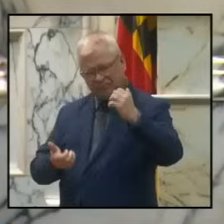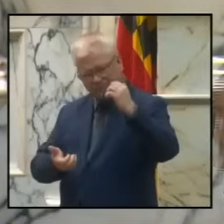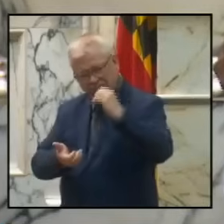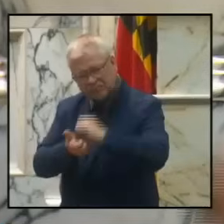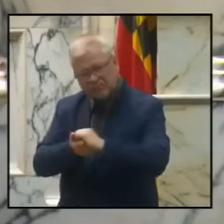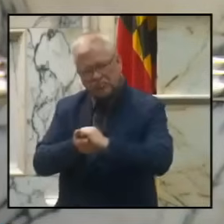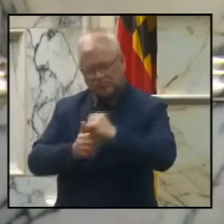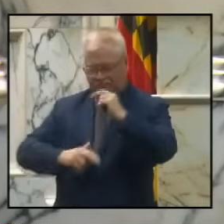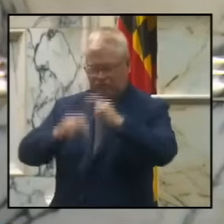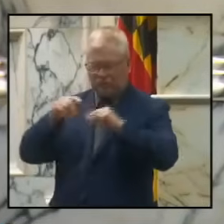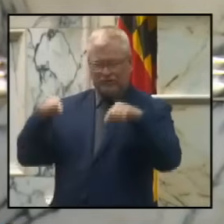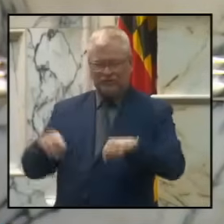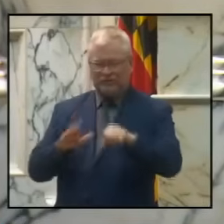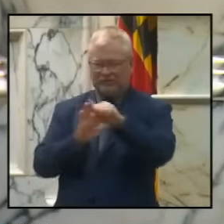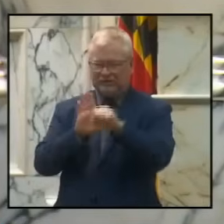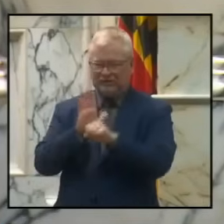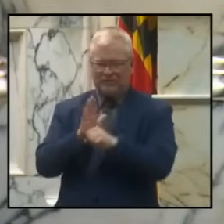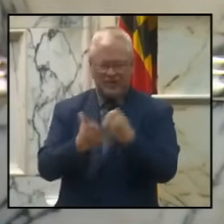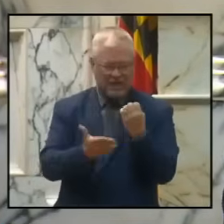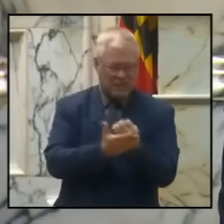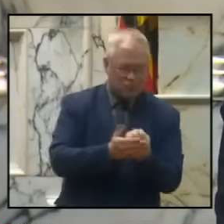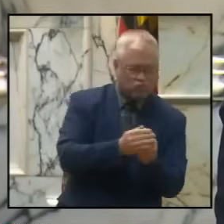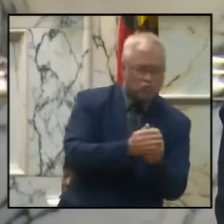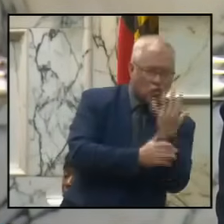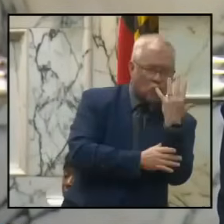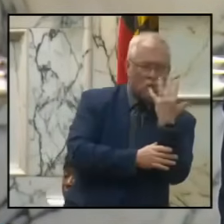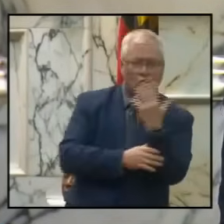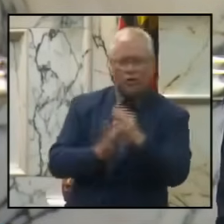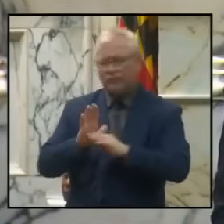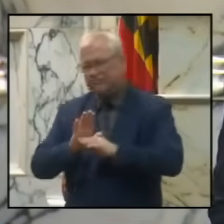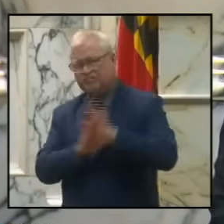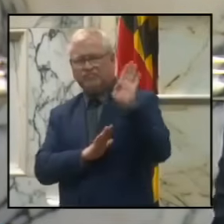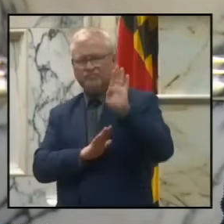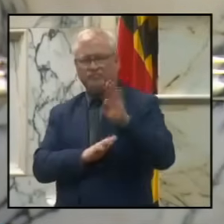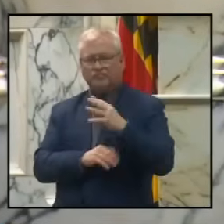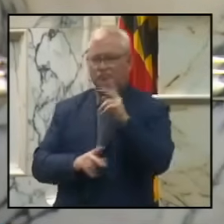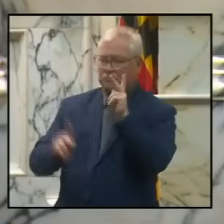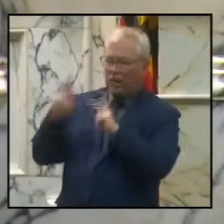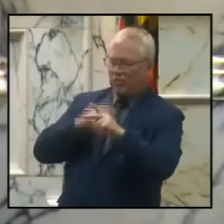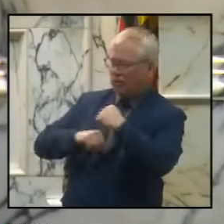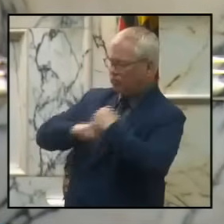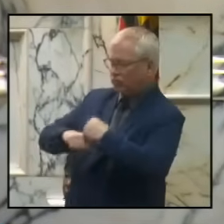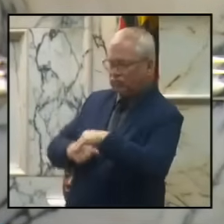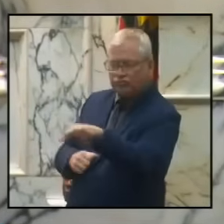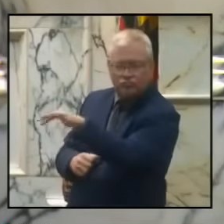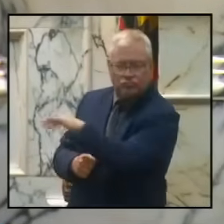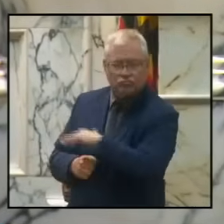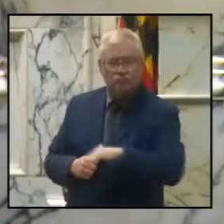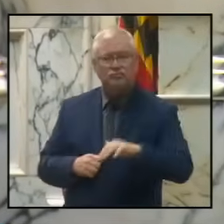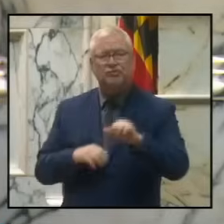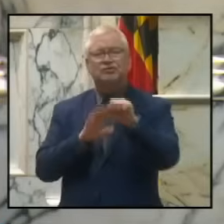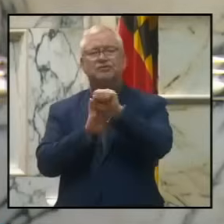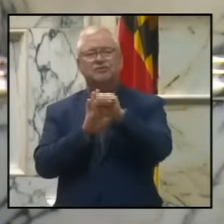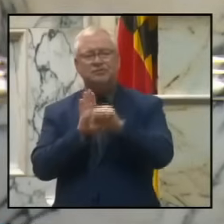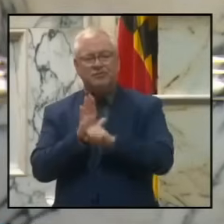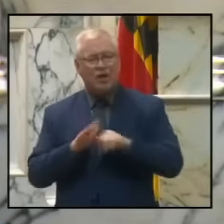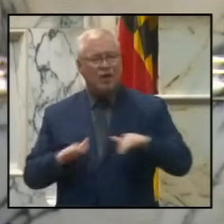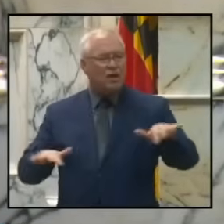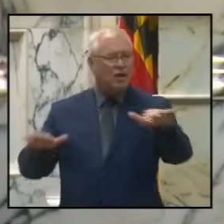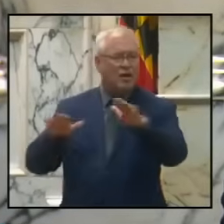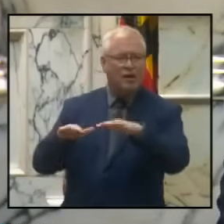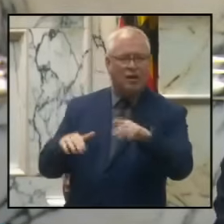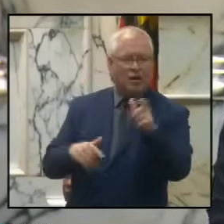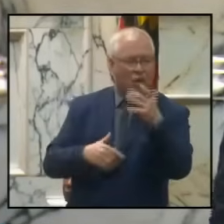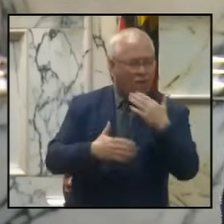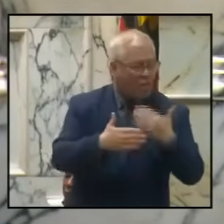economy is growing, to build a state where our people are protected, to build a state where our children are no longer being born into poverty, and